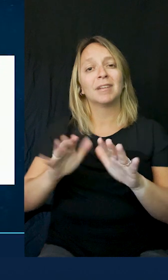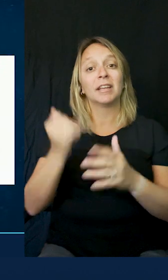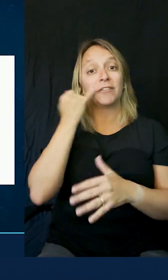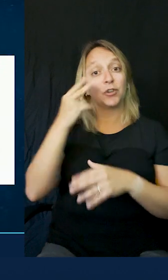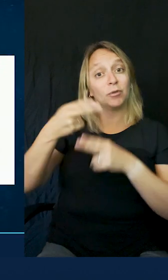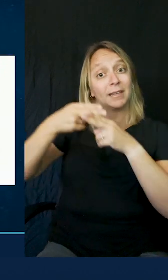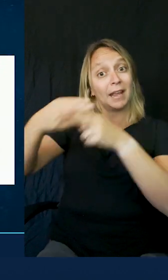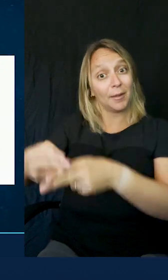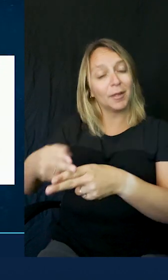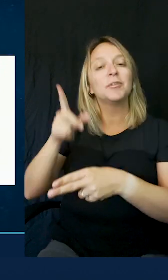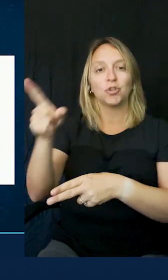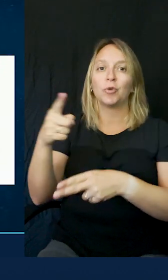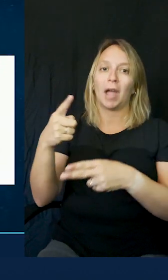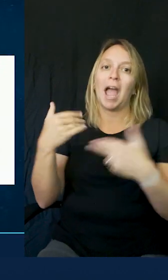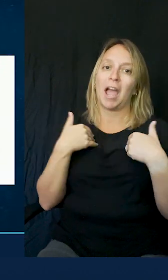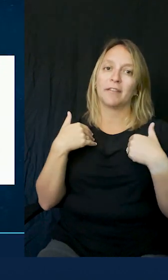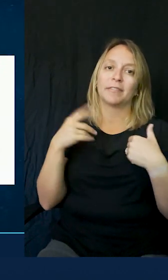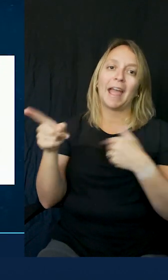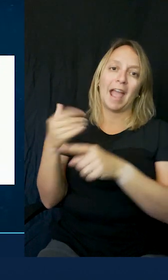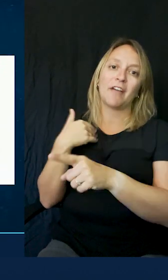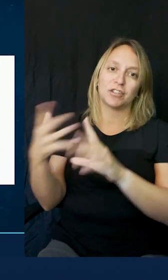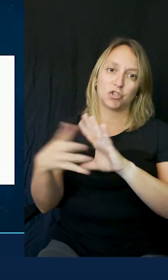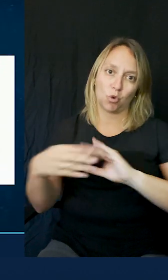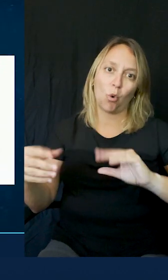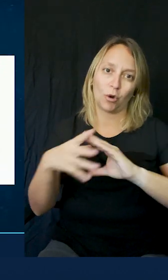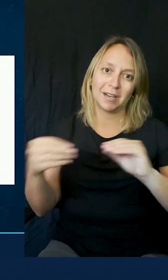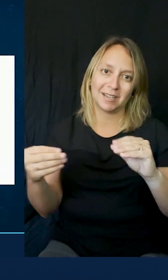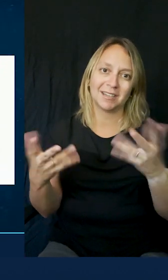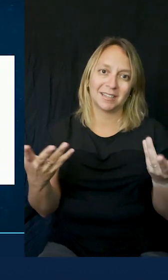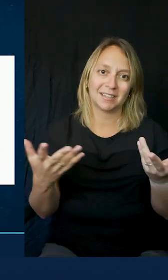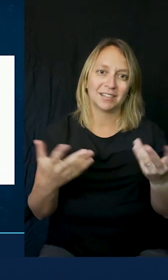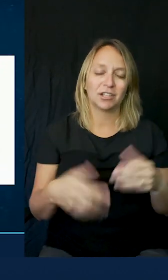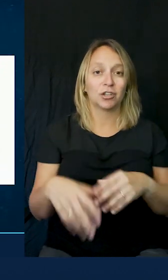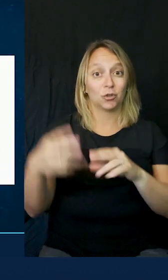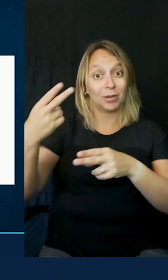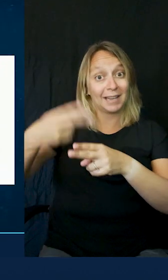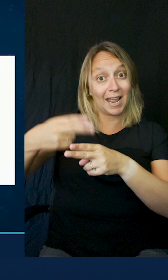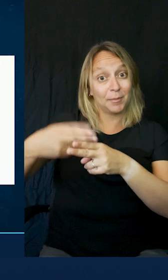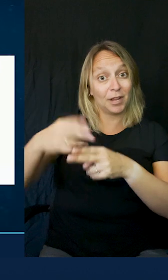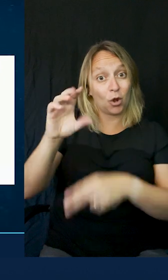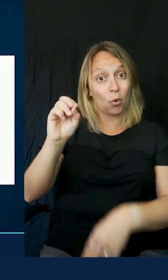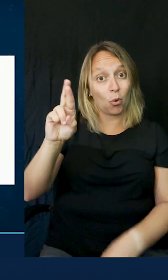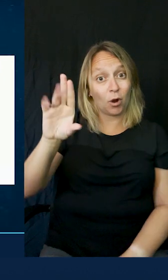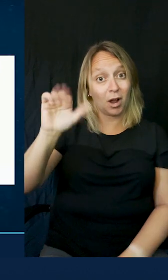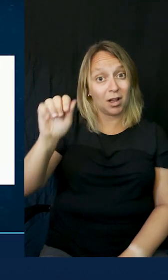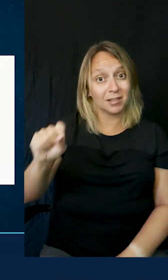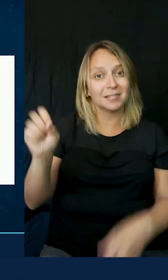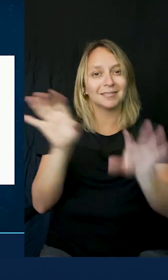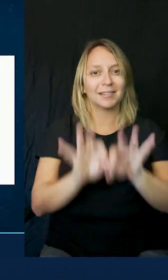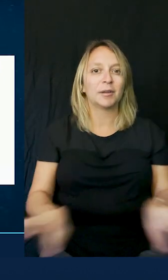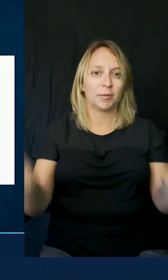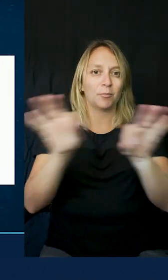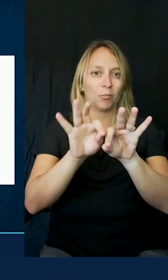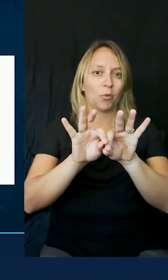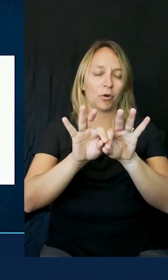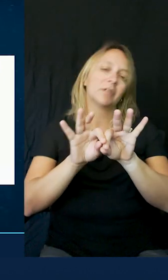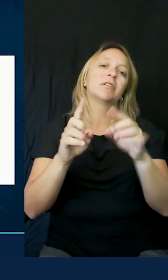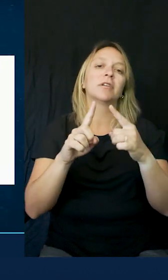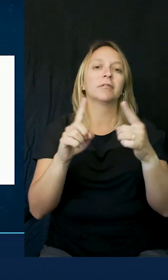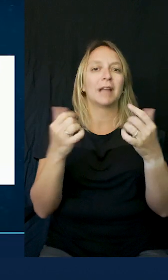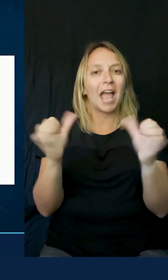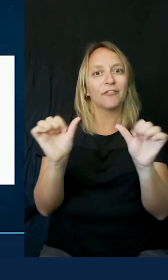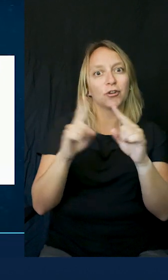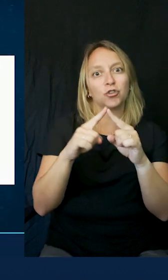without much more effort. And so it seems like the naming of the orcas has been a really important part of the effort to recover